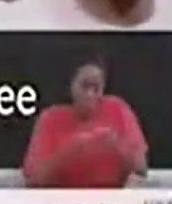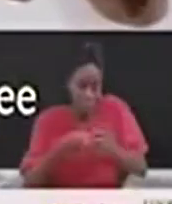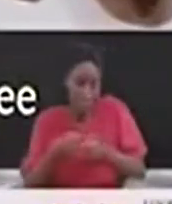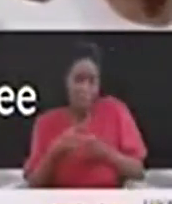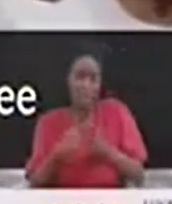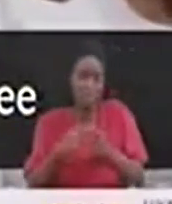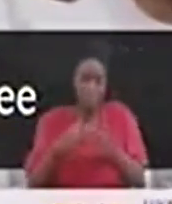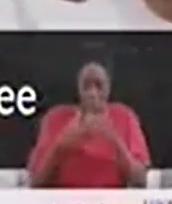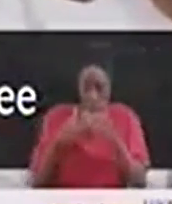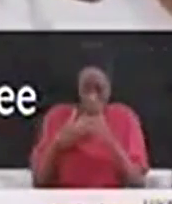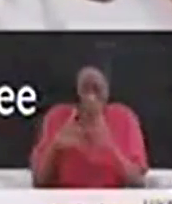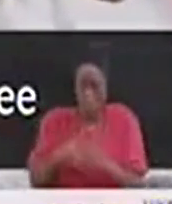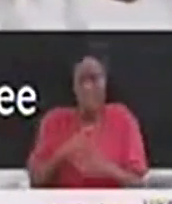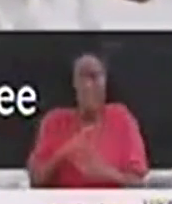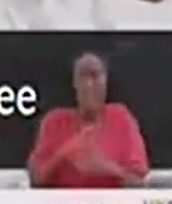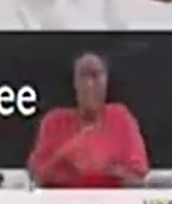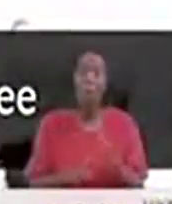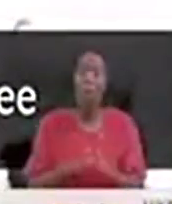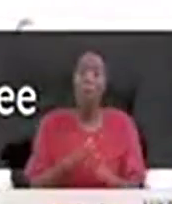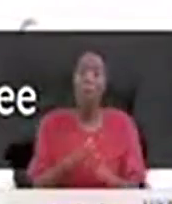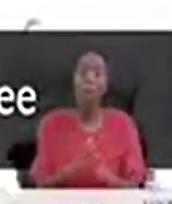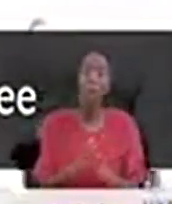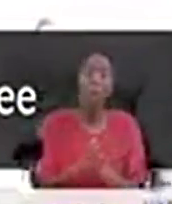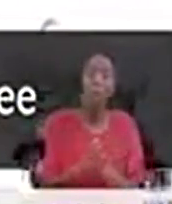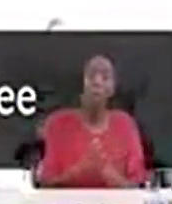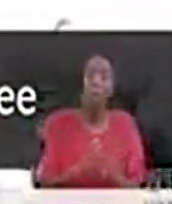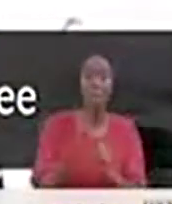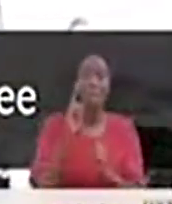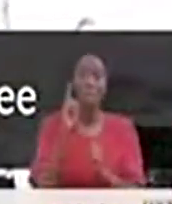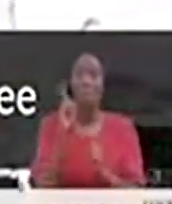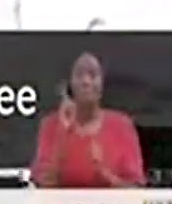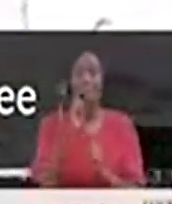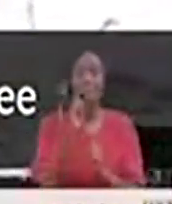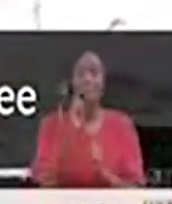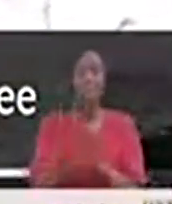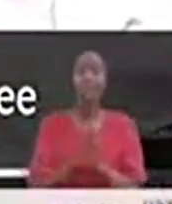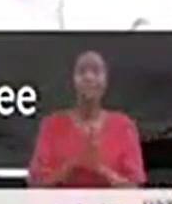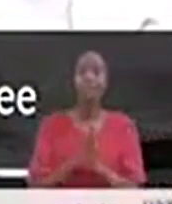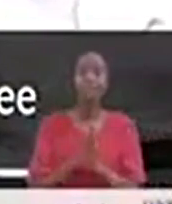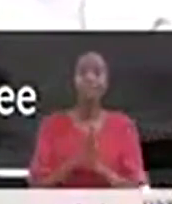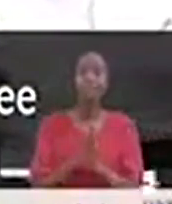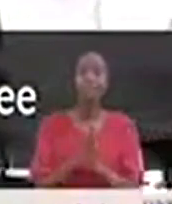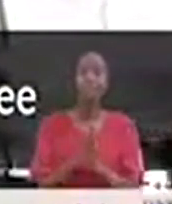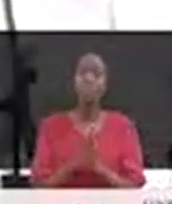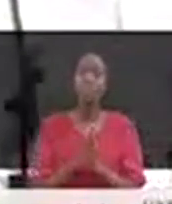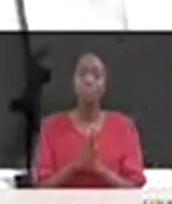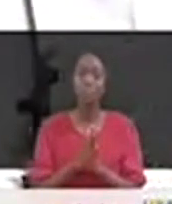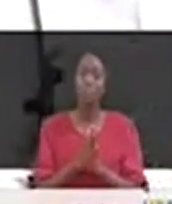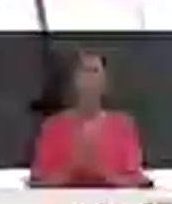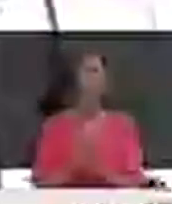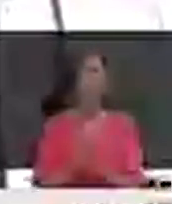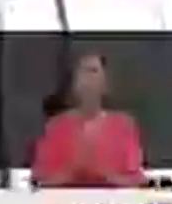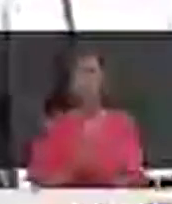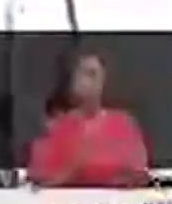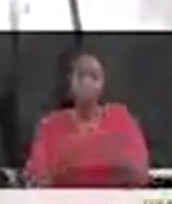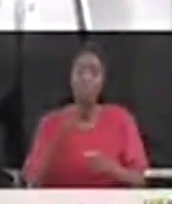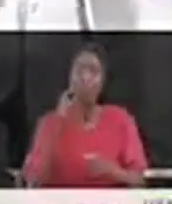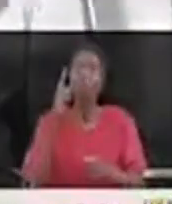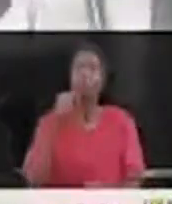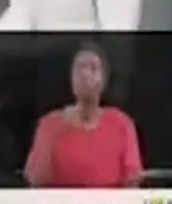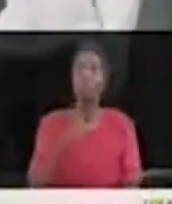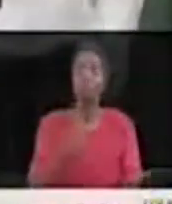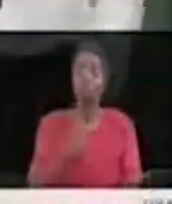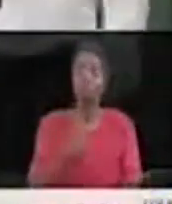stand. Draw me to a closer walk with thee. Oh, draw thou me,